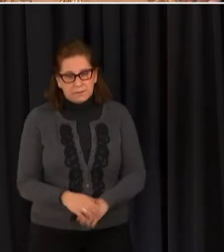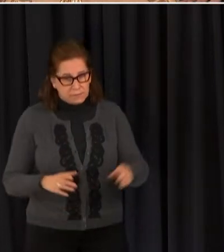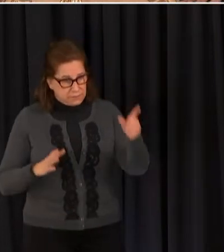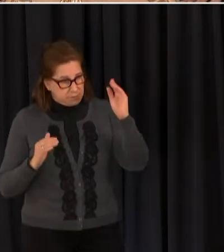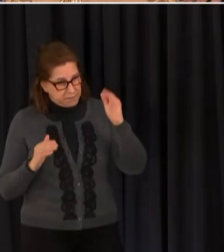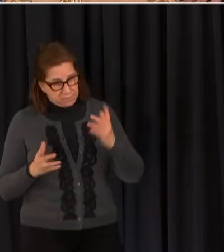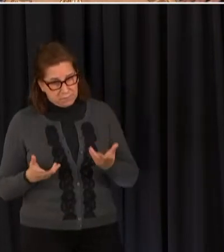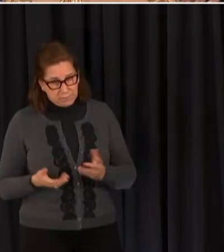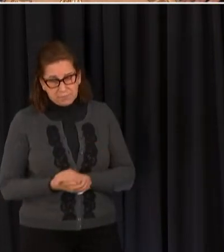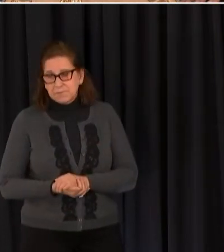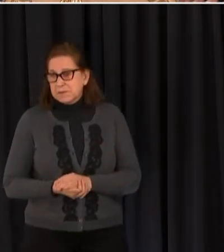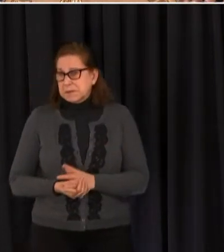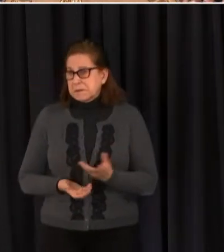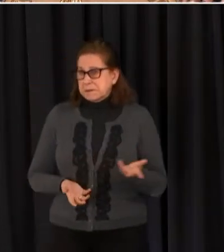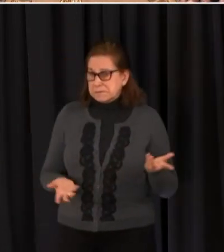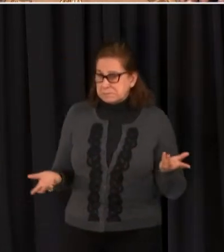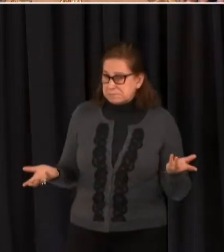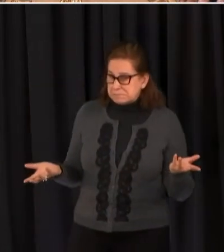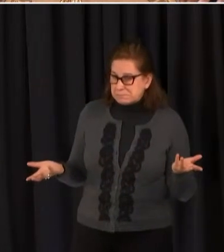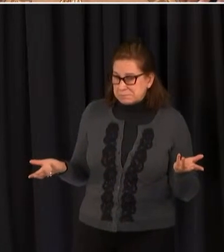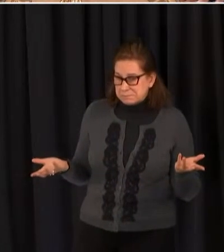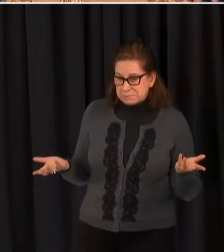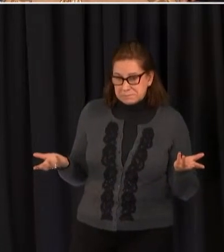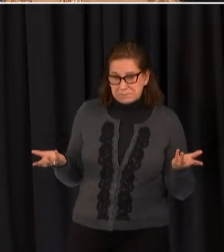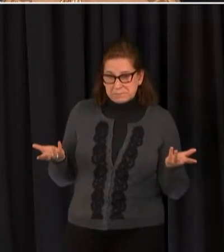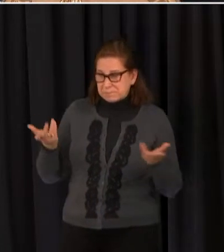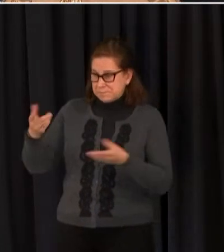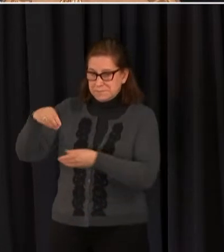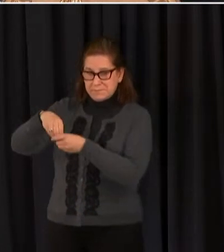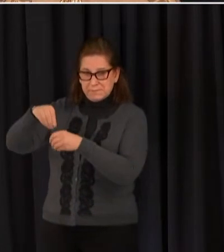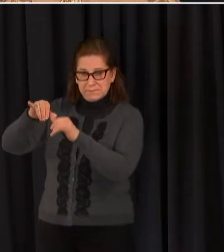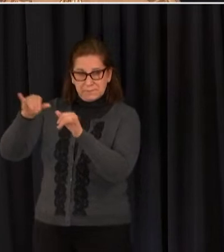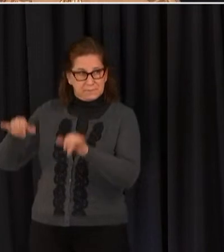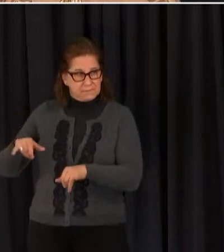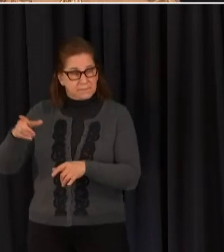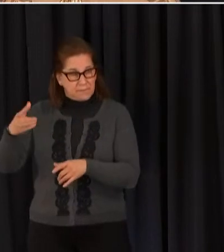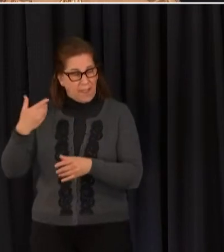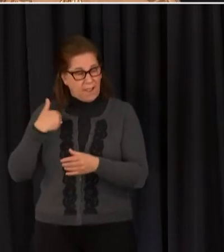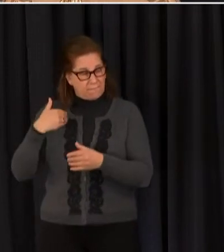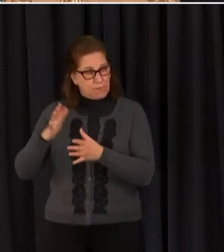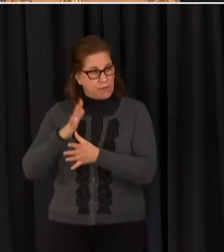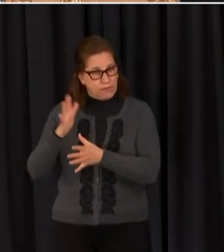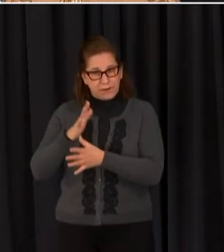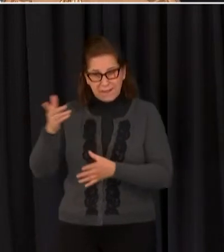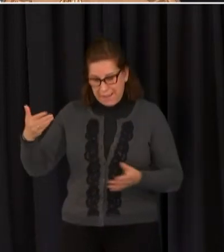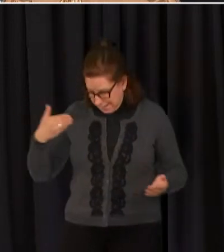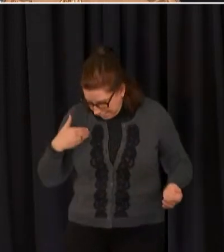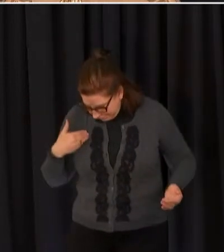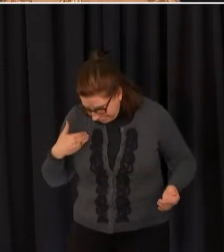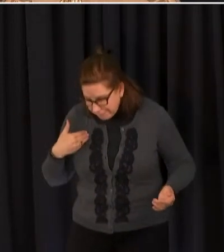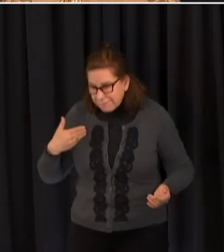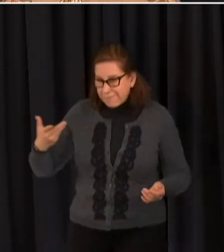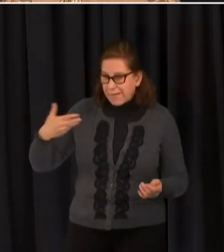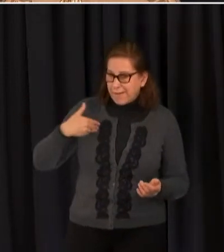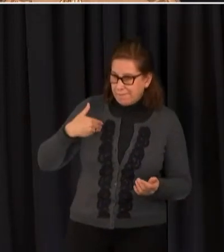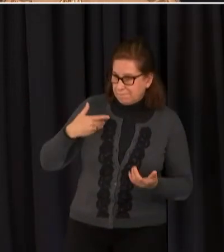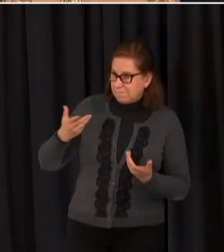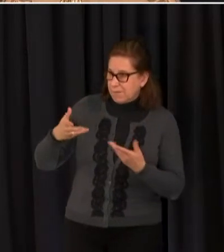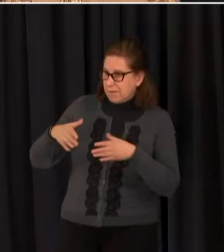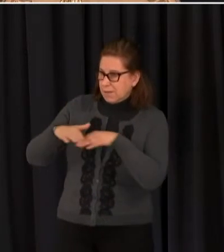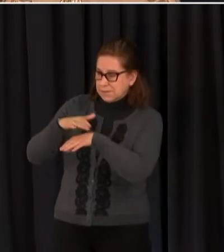I don't know. They are in a priority group. They're prioritized in our